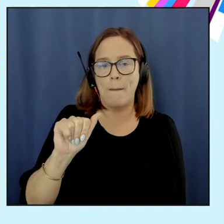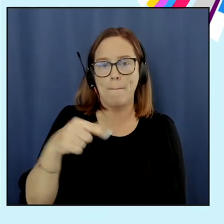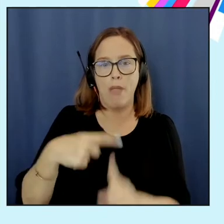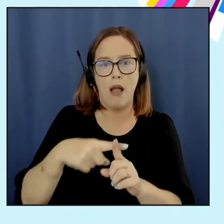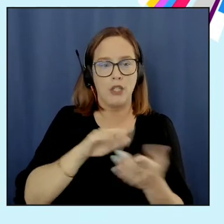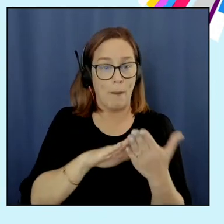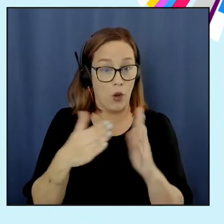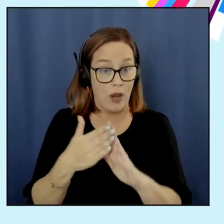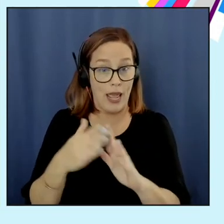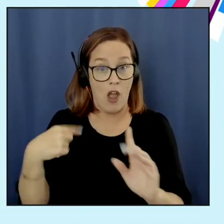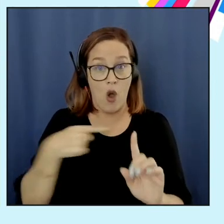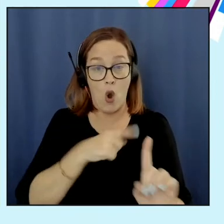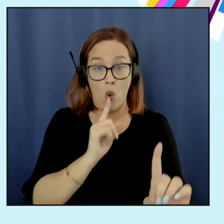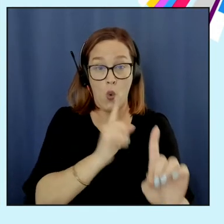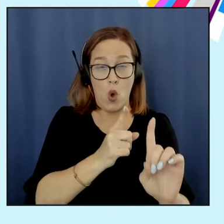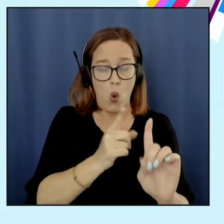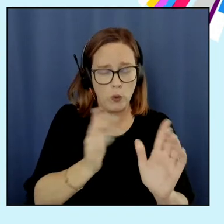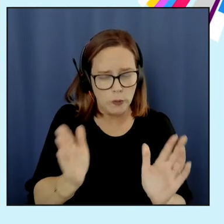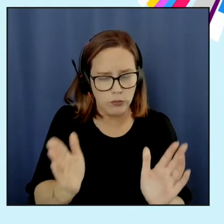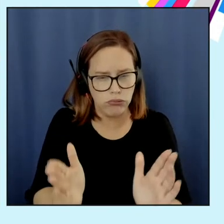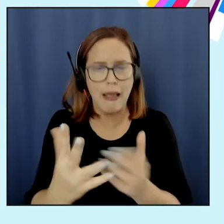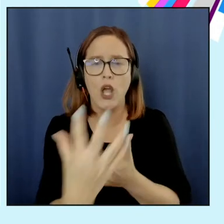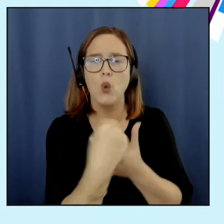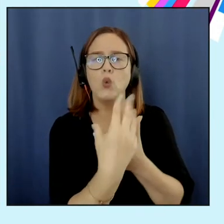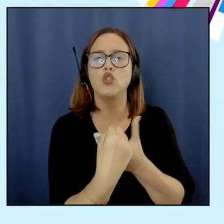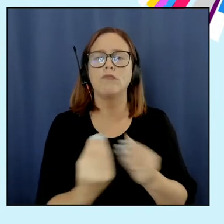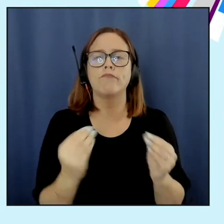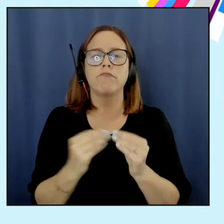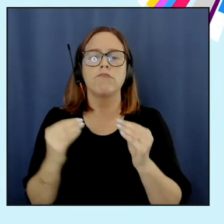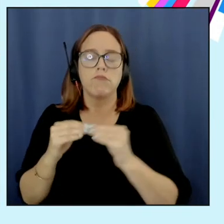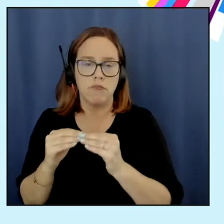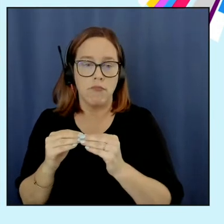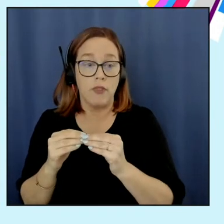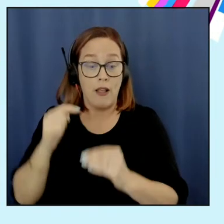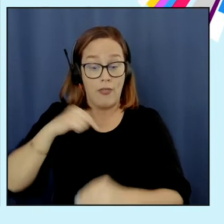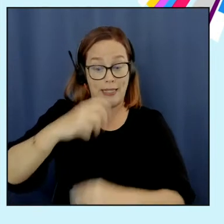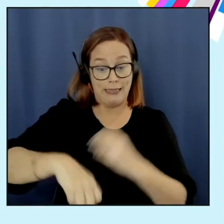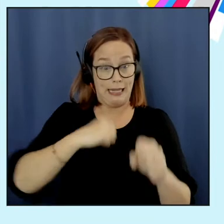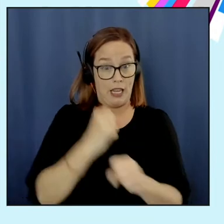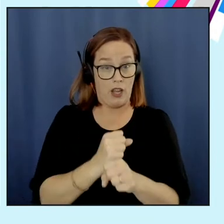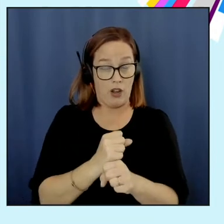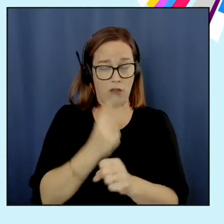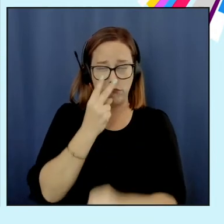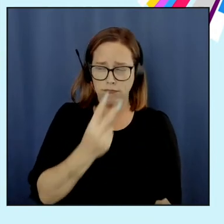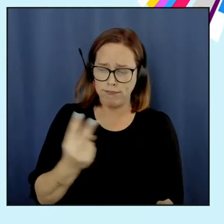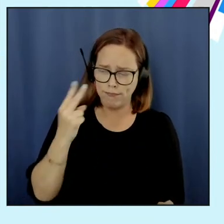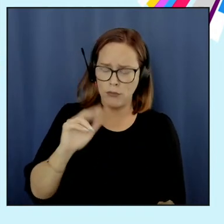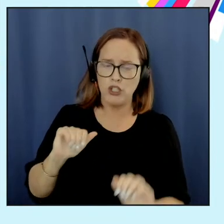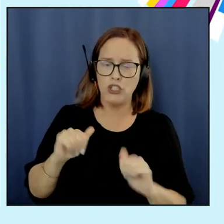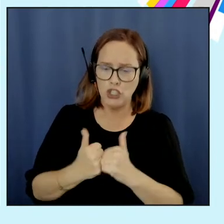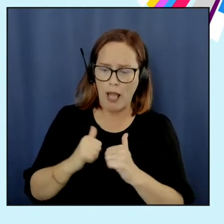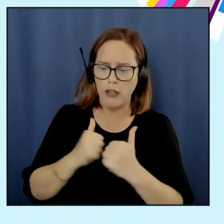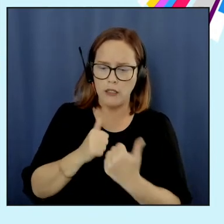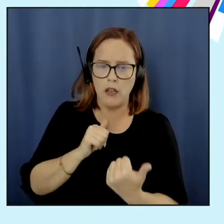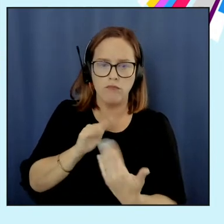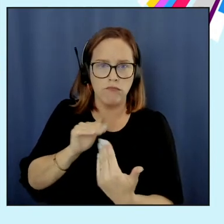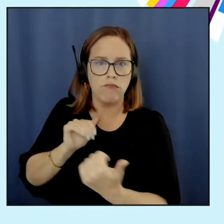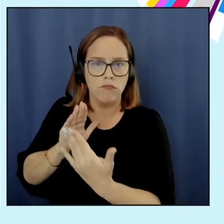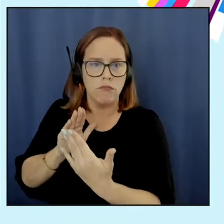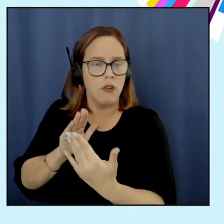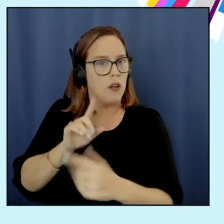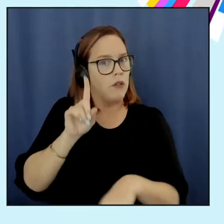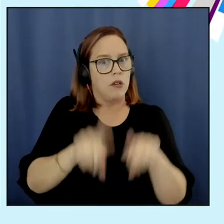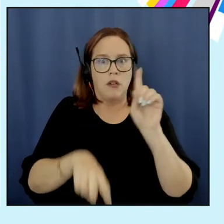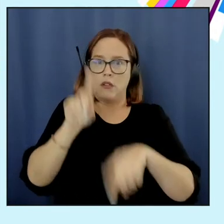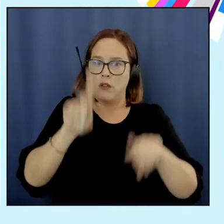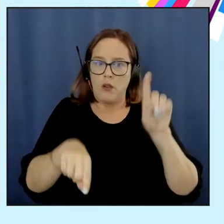inclusion forward. And selecting this year's idea, we reflected on the challenges we faced. You know, they're multidimensional.